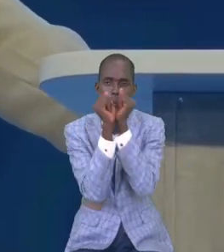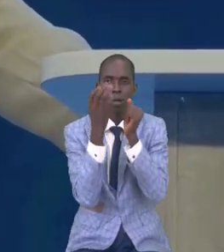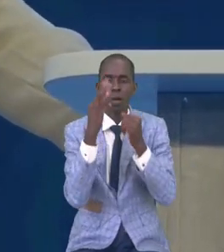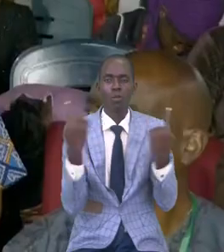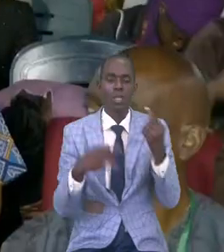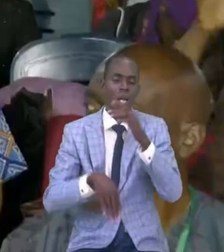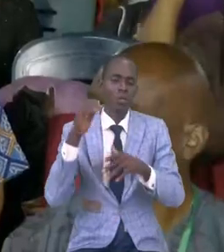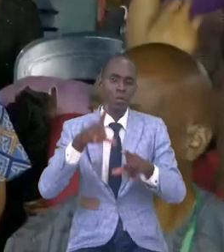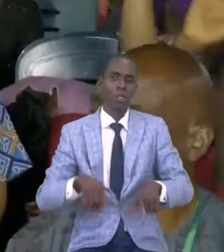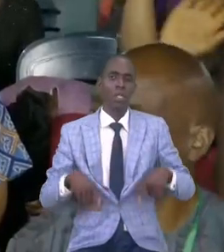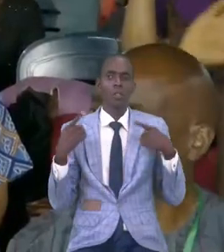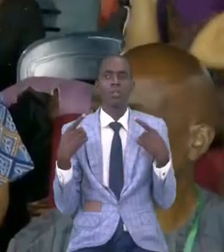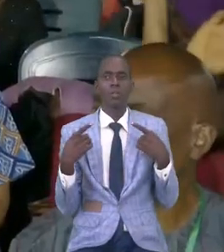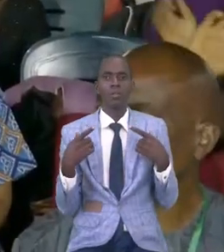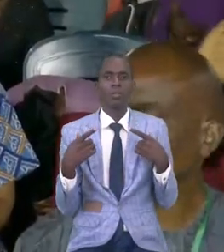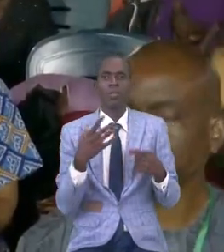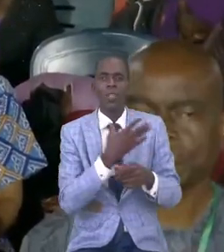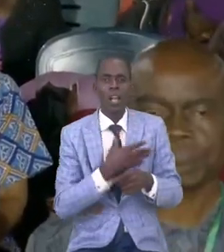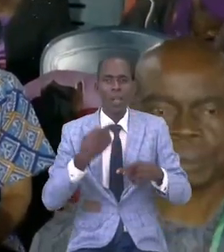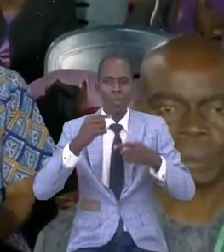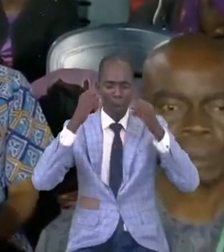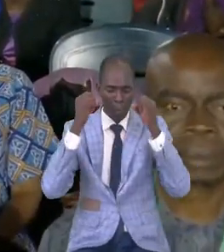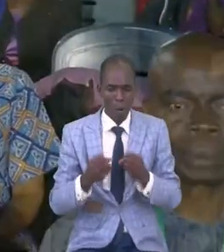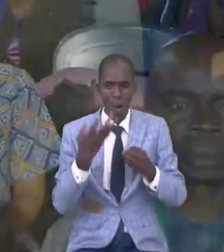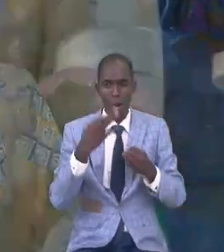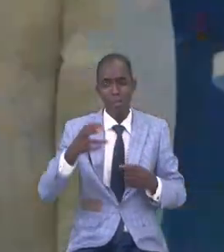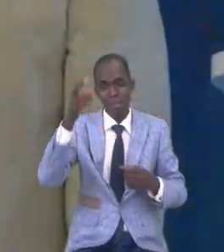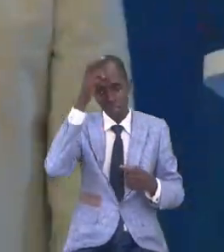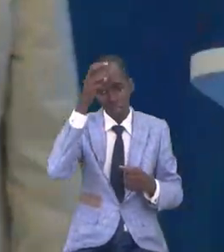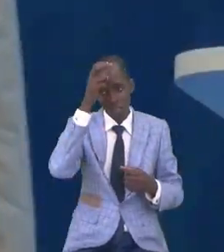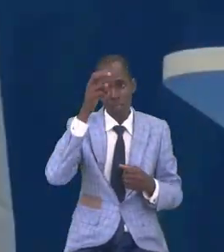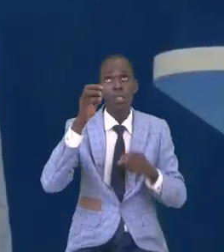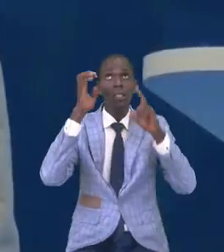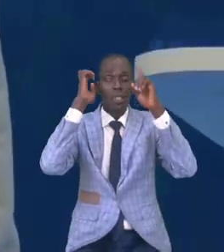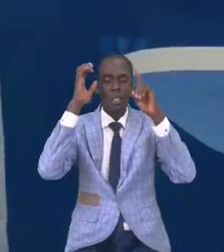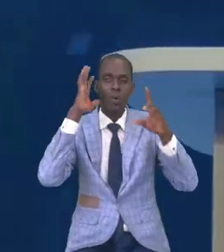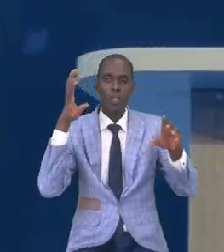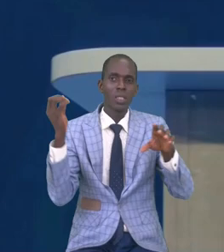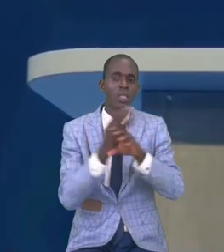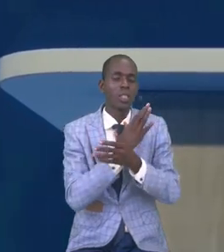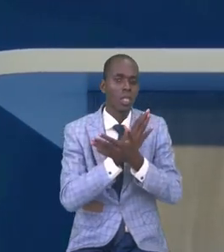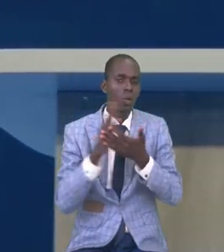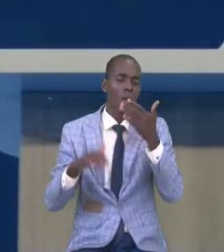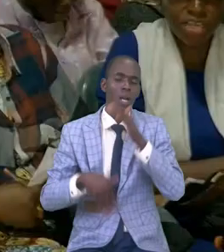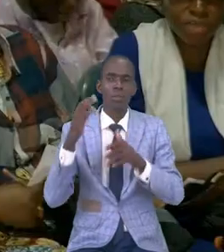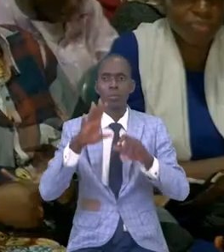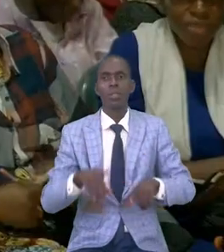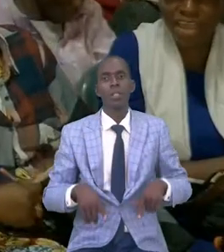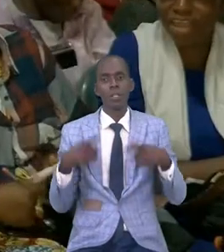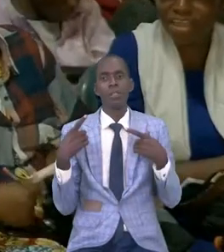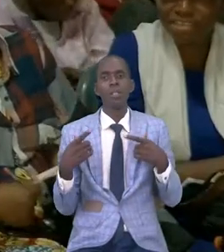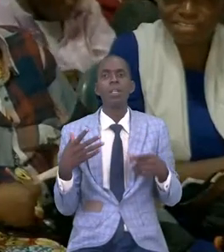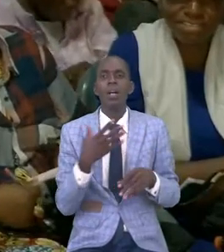out of your life. And the power of Satan, it will take away out of your life.